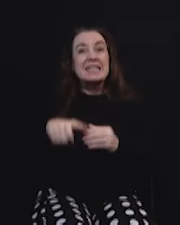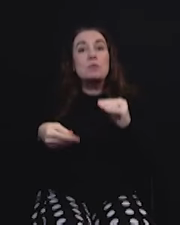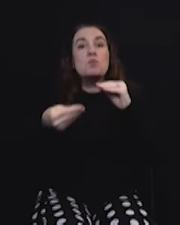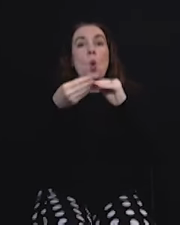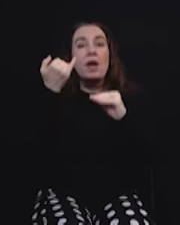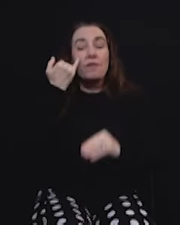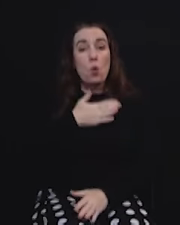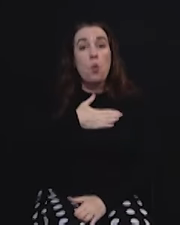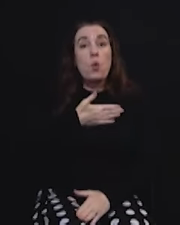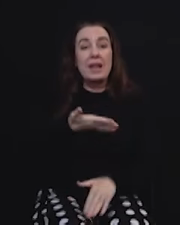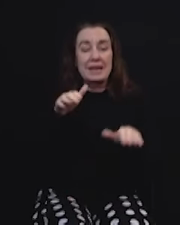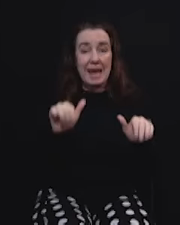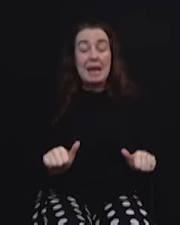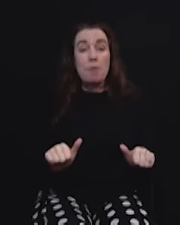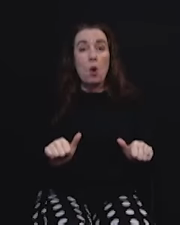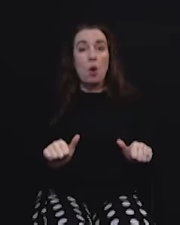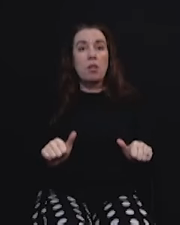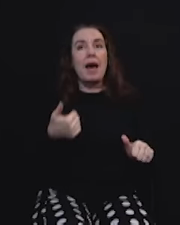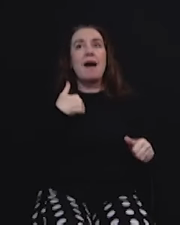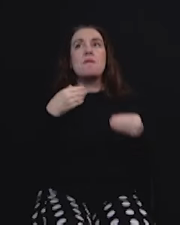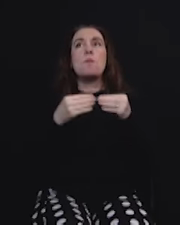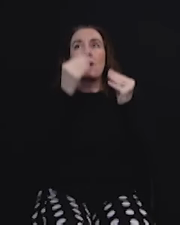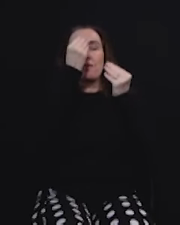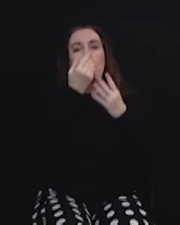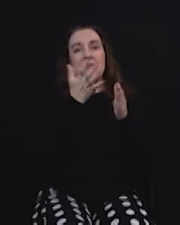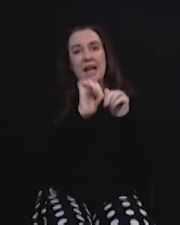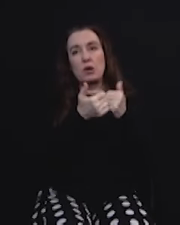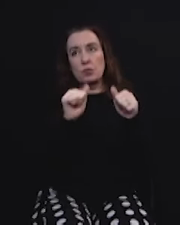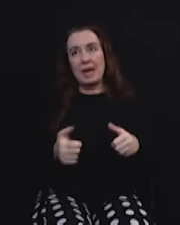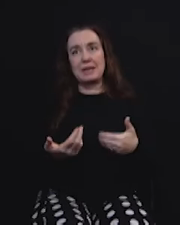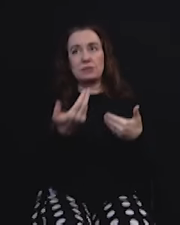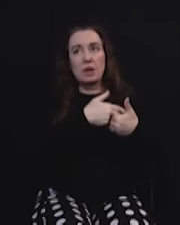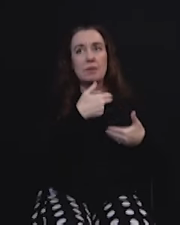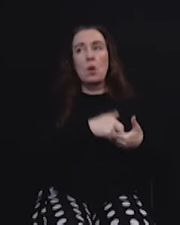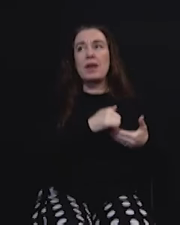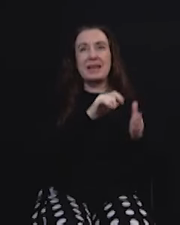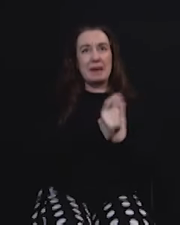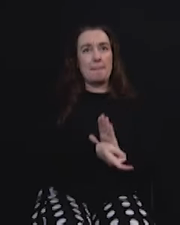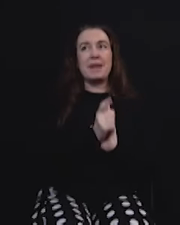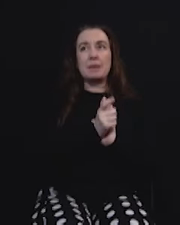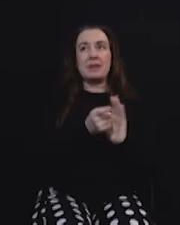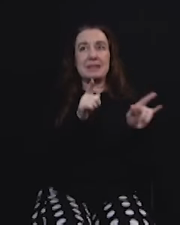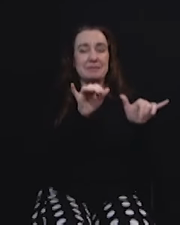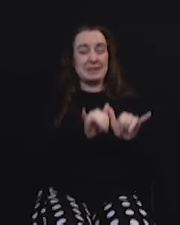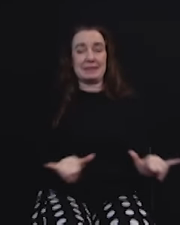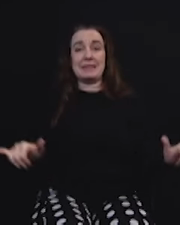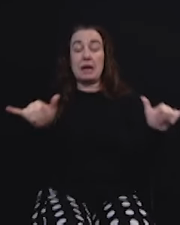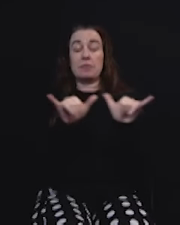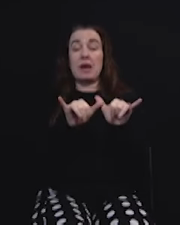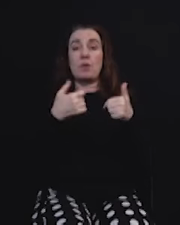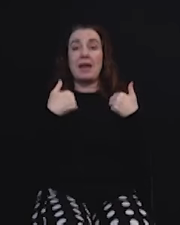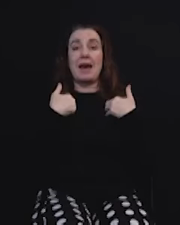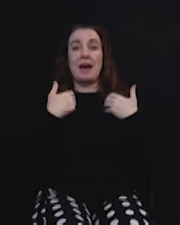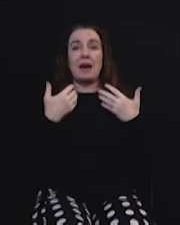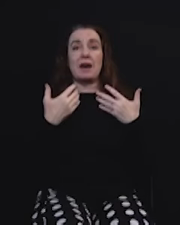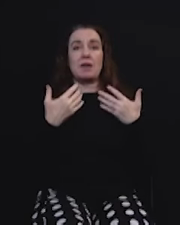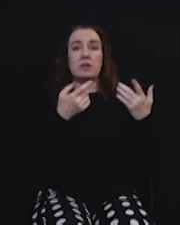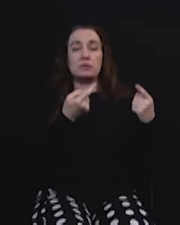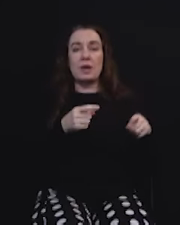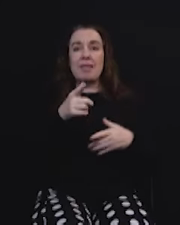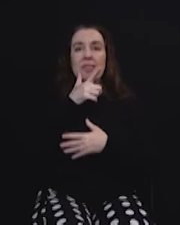are willing and able to do that, we're going to have more information on how you can get plugged in here in just a minute. But at the same time, we have a training that's happening with